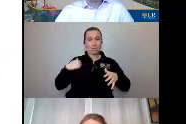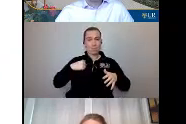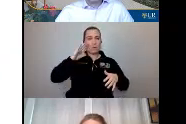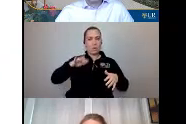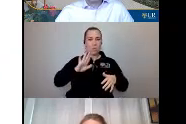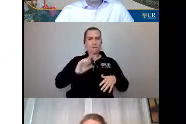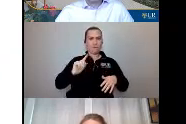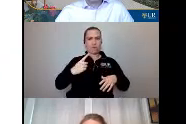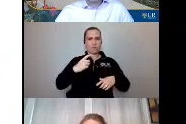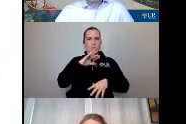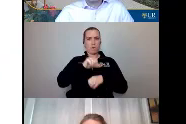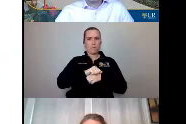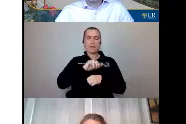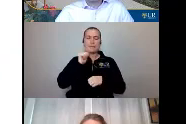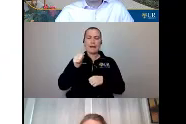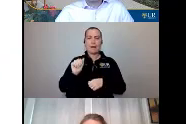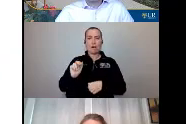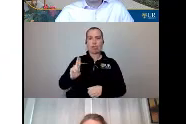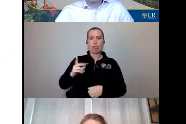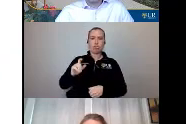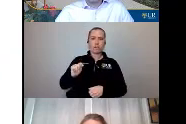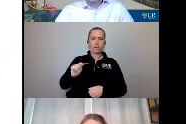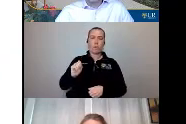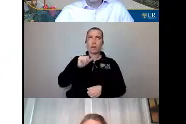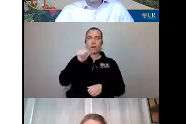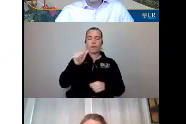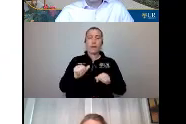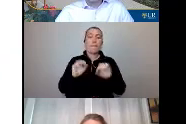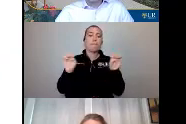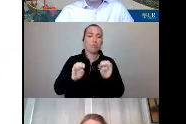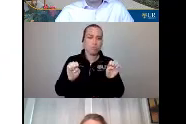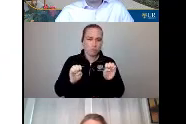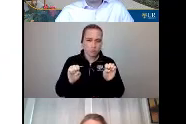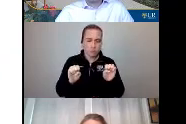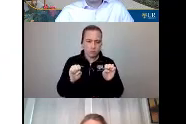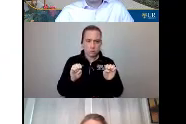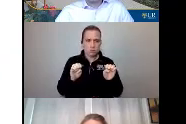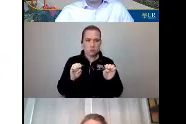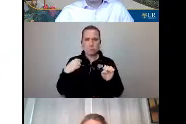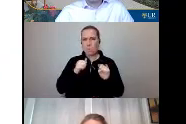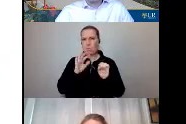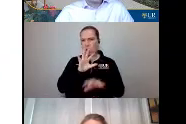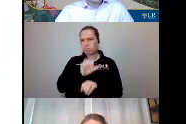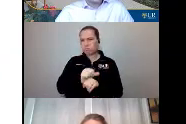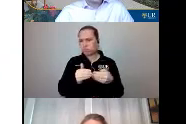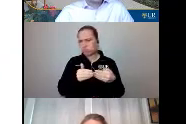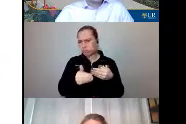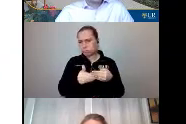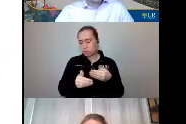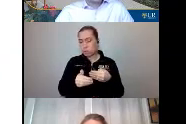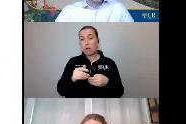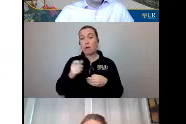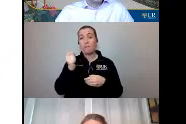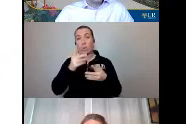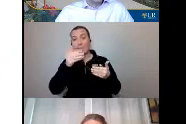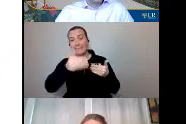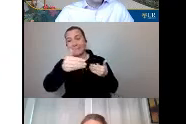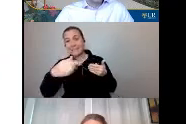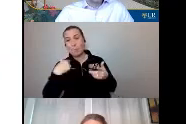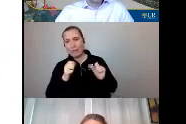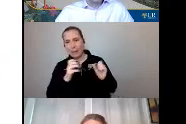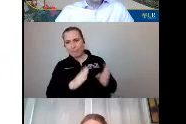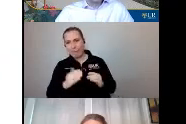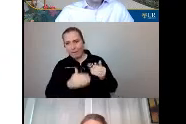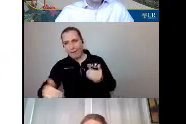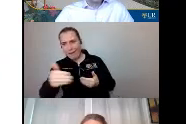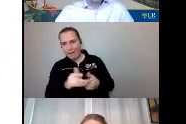not urgent or emergent to get you on immediately. And our subsequent visits, we can plan ahead. So I don't